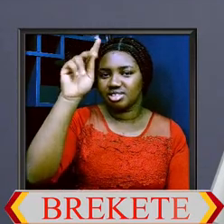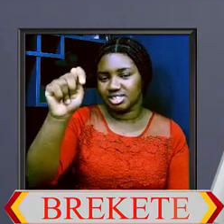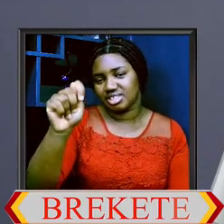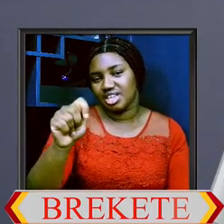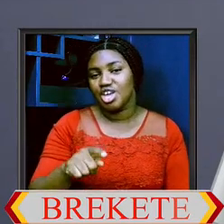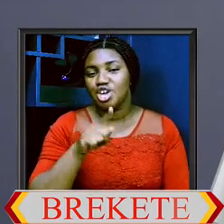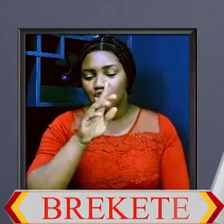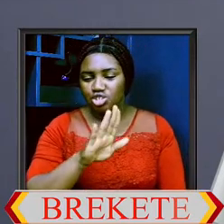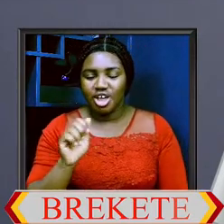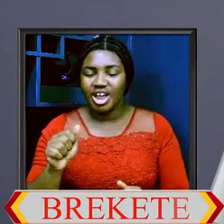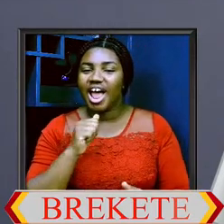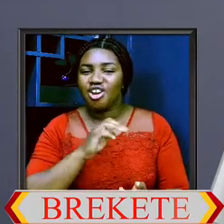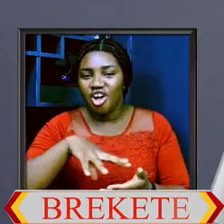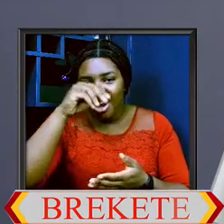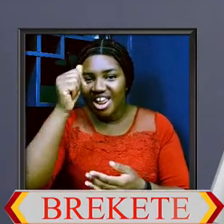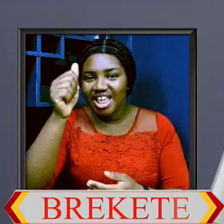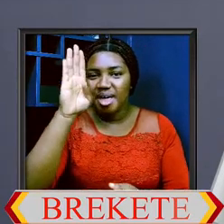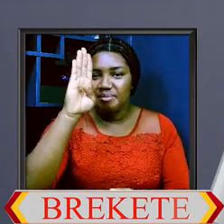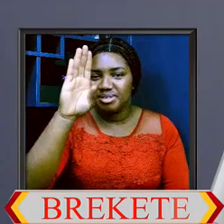house